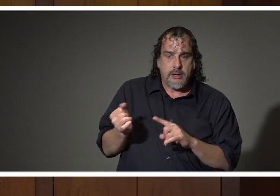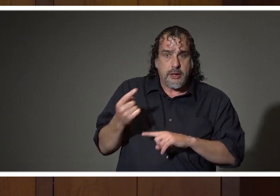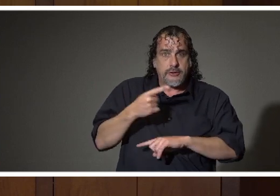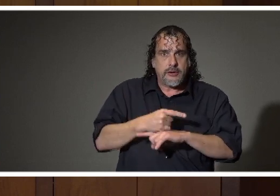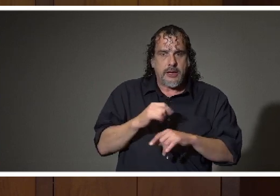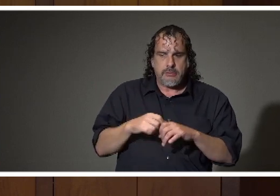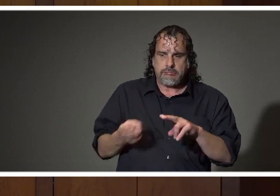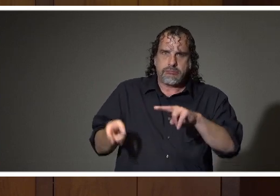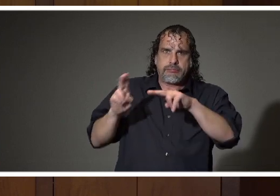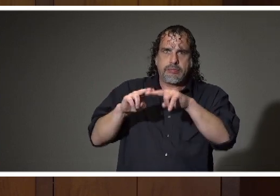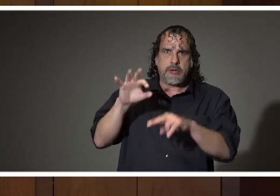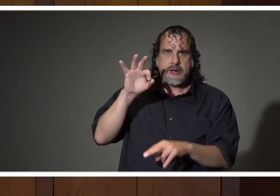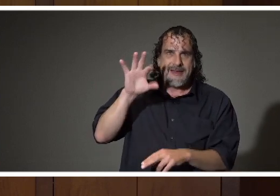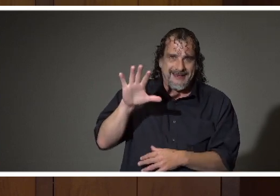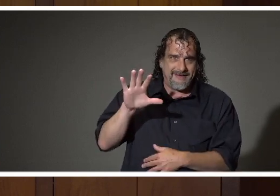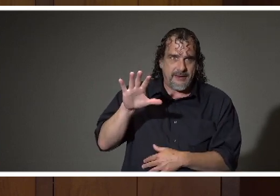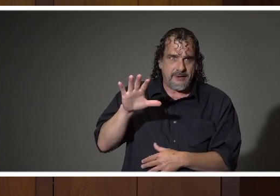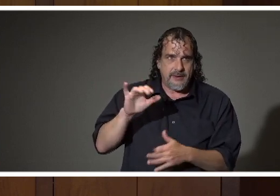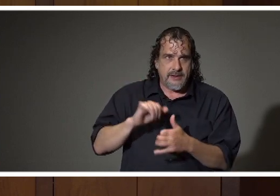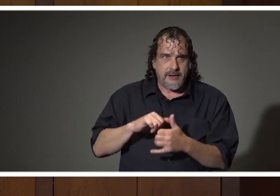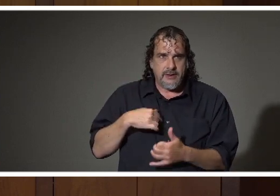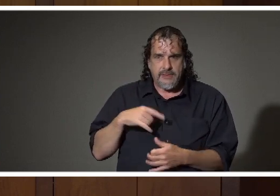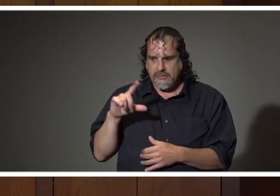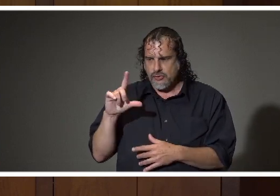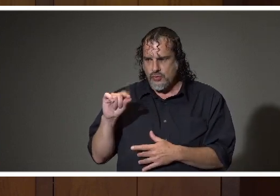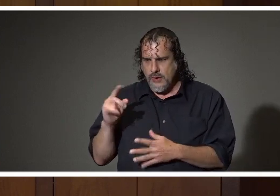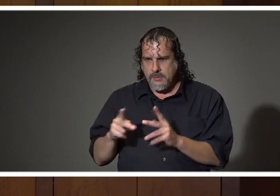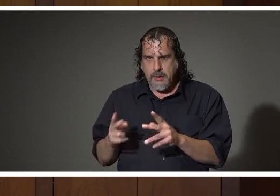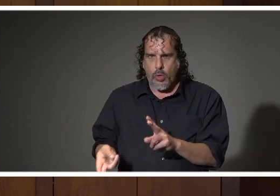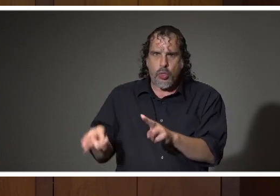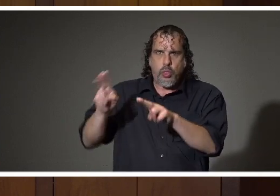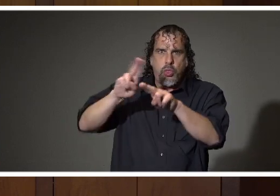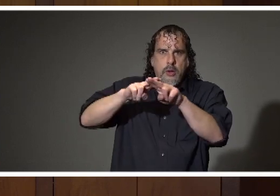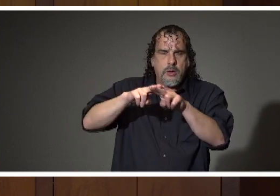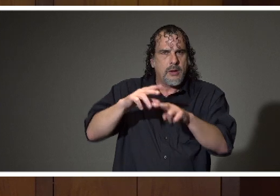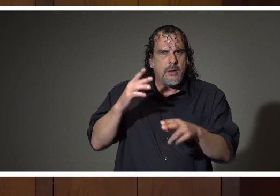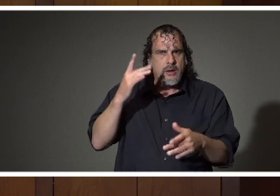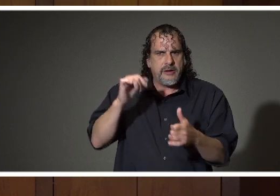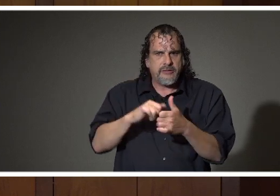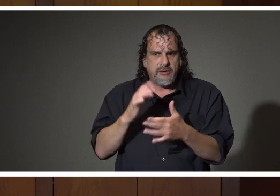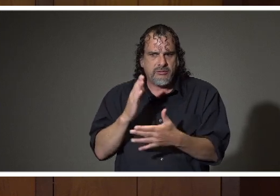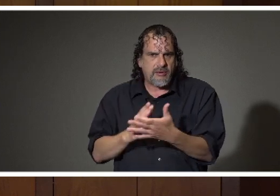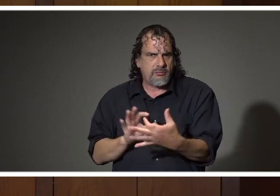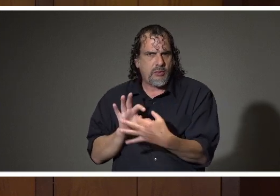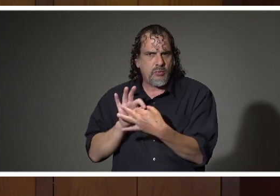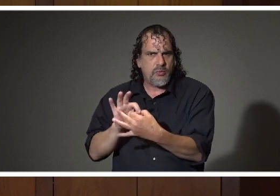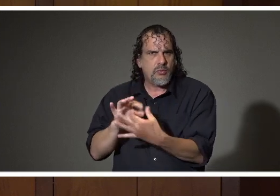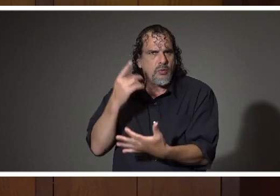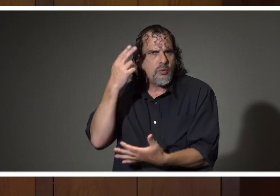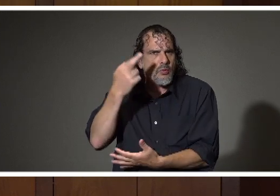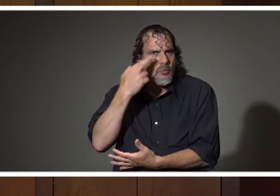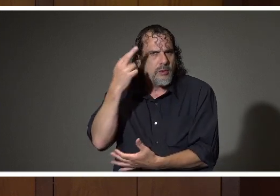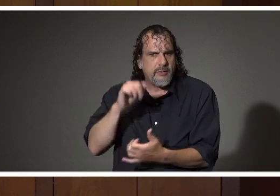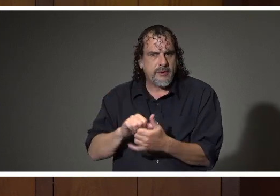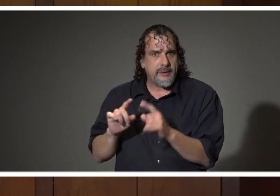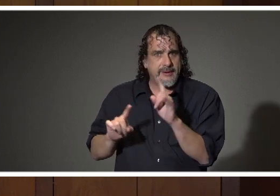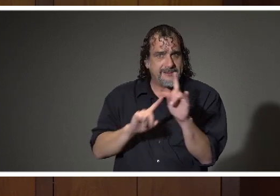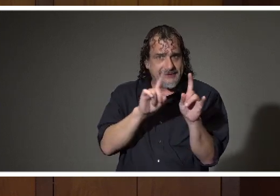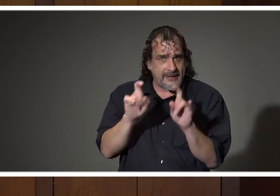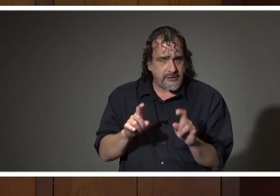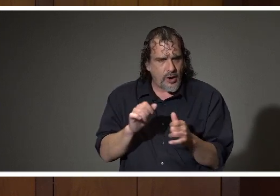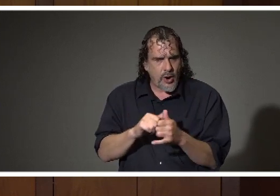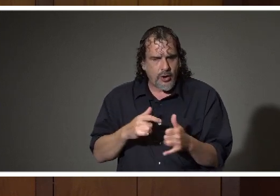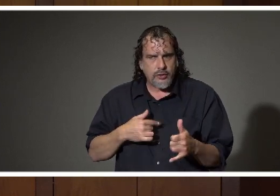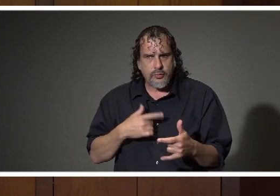they went up to 95. That's a 20-case jump. And I was wondering if there has been any correlation with testing, or maybe if there's